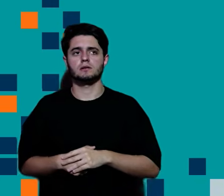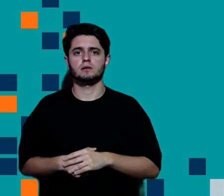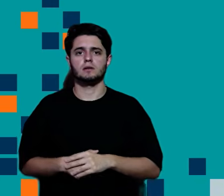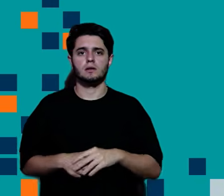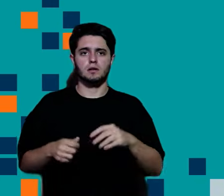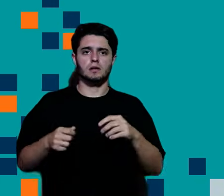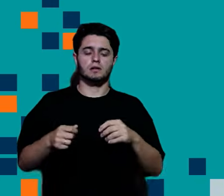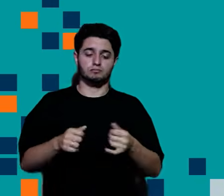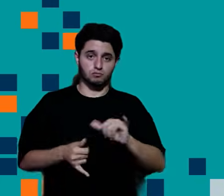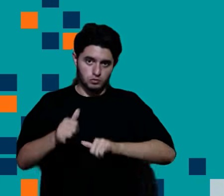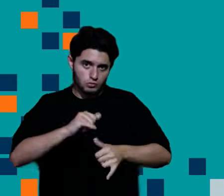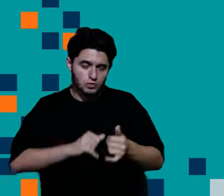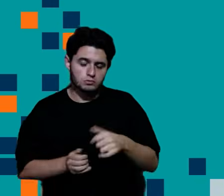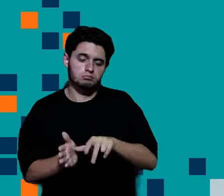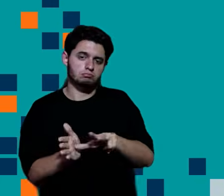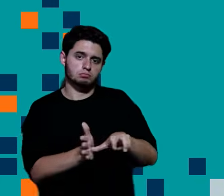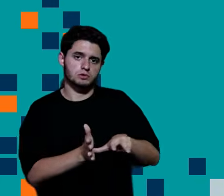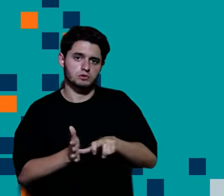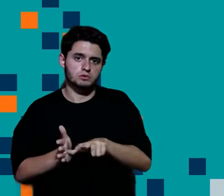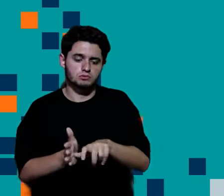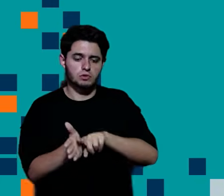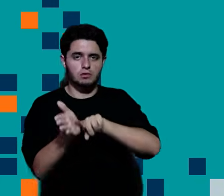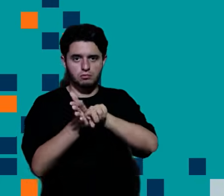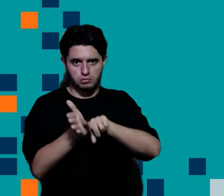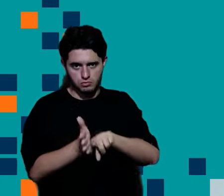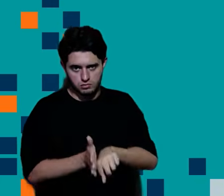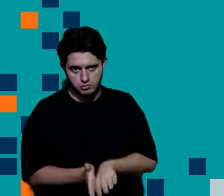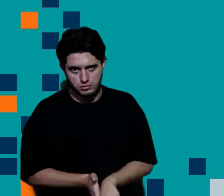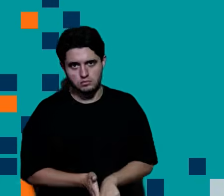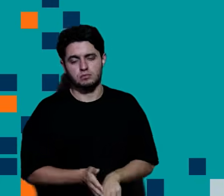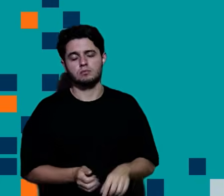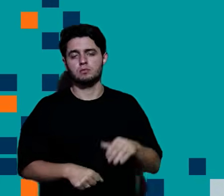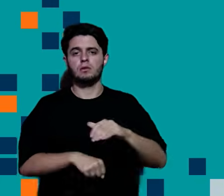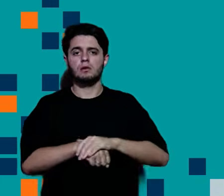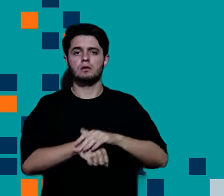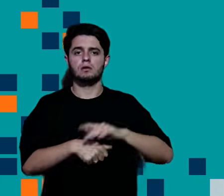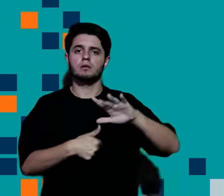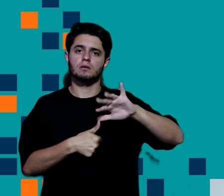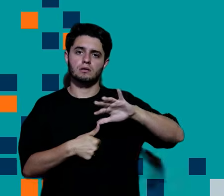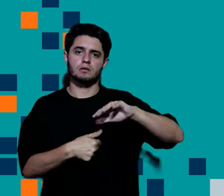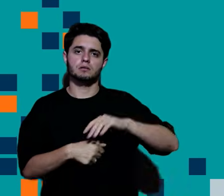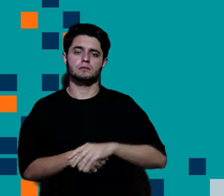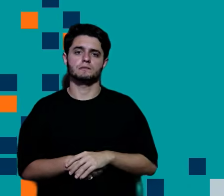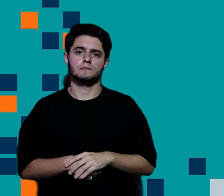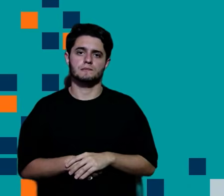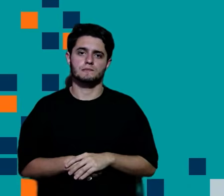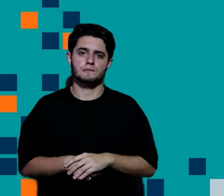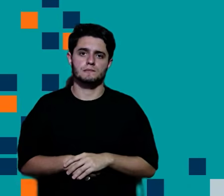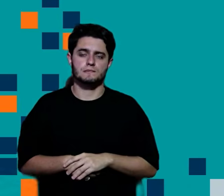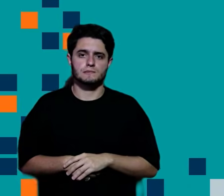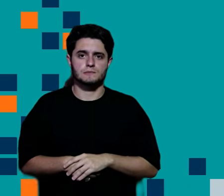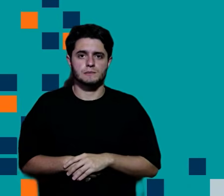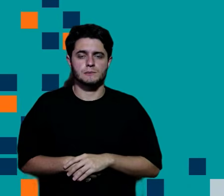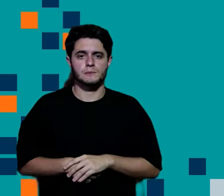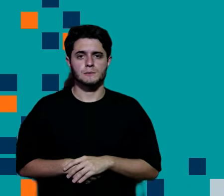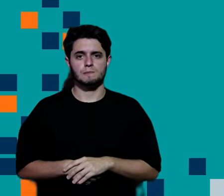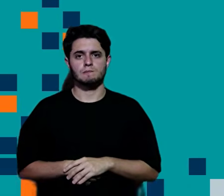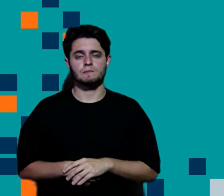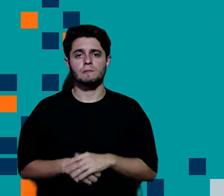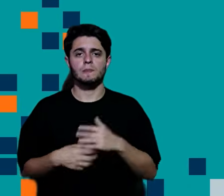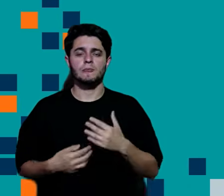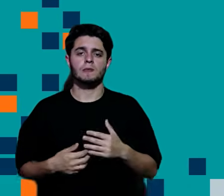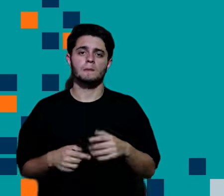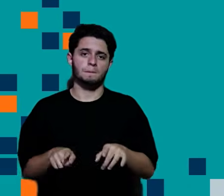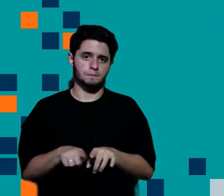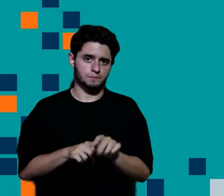Greek roots of the word for solace, tying to the goddess of health and well-being, Solace, and also